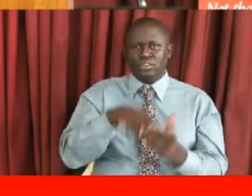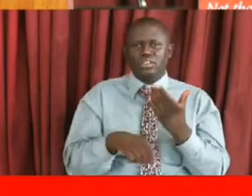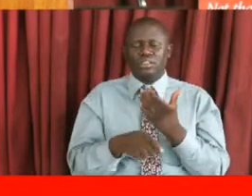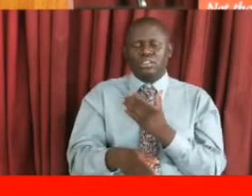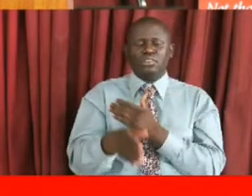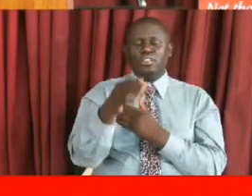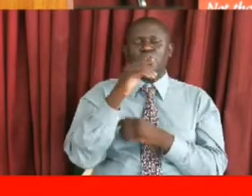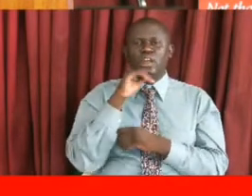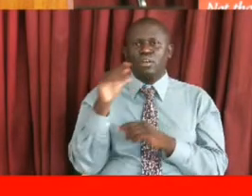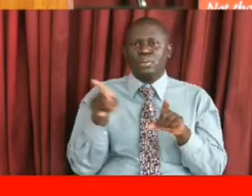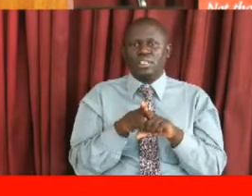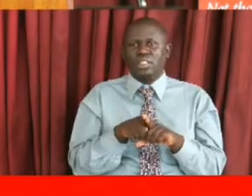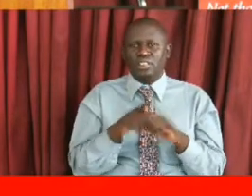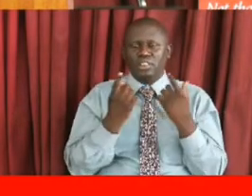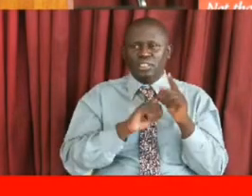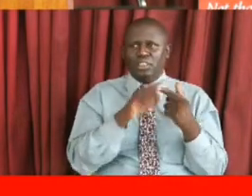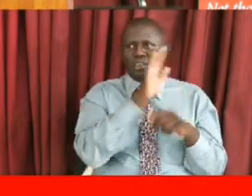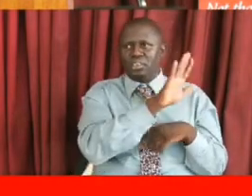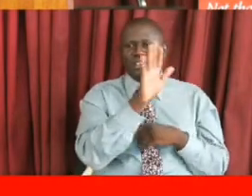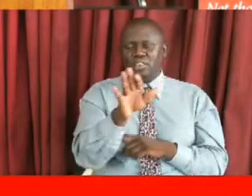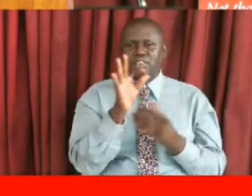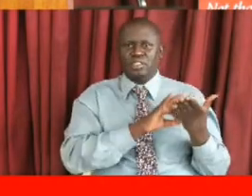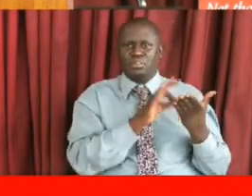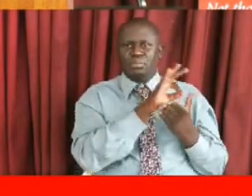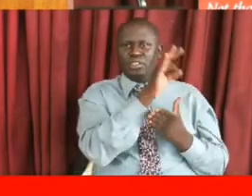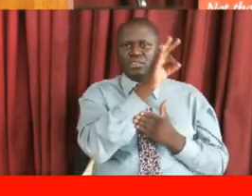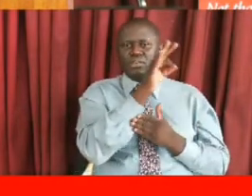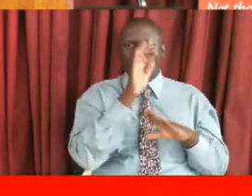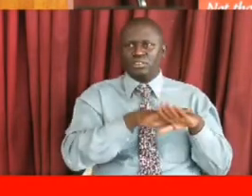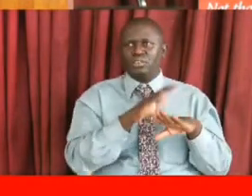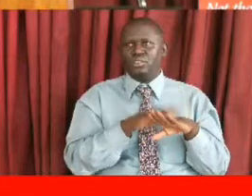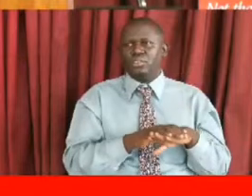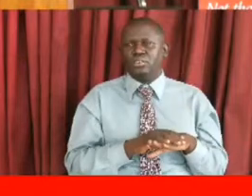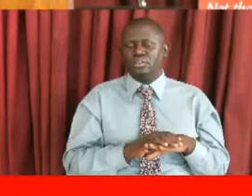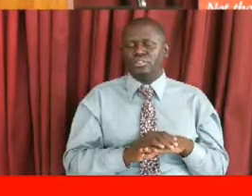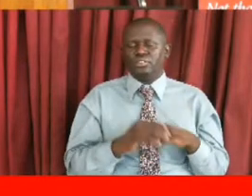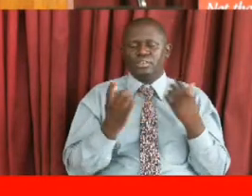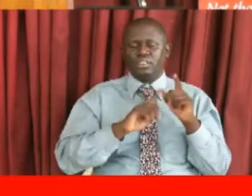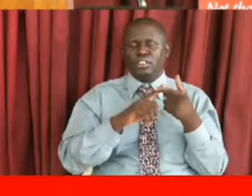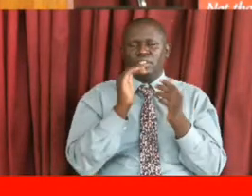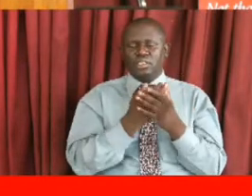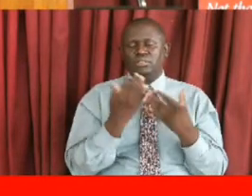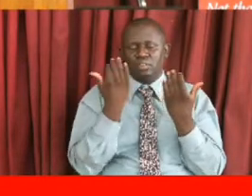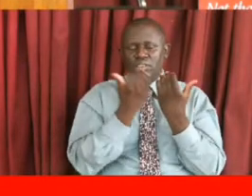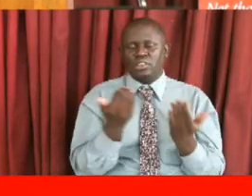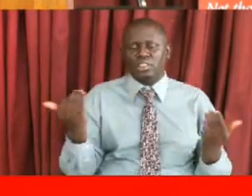right in fact one day when some Kings went to petition